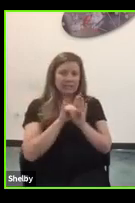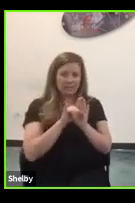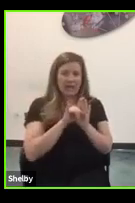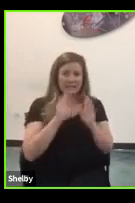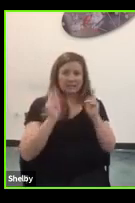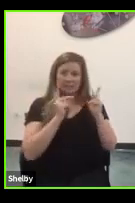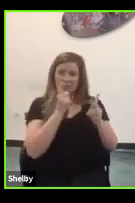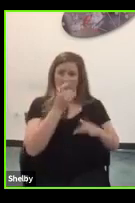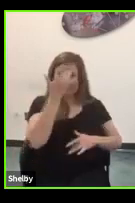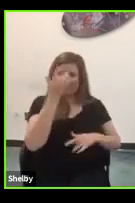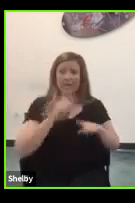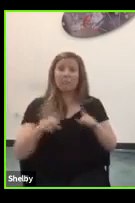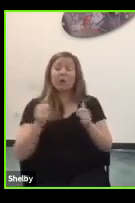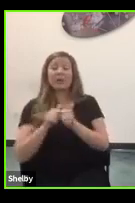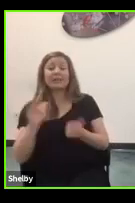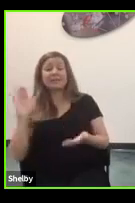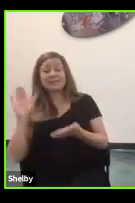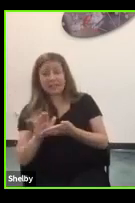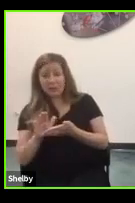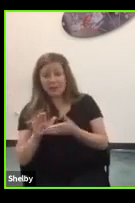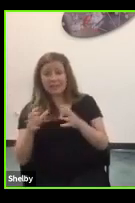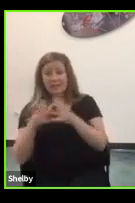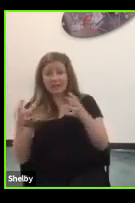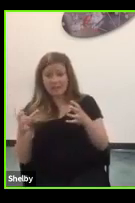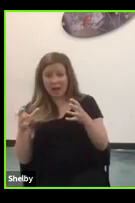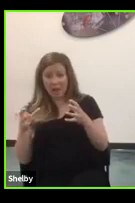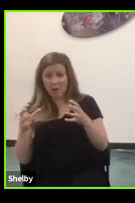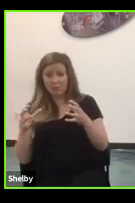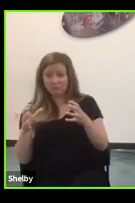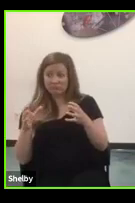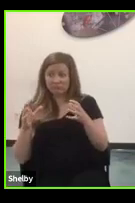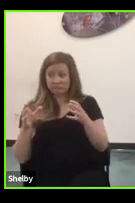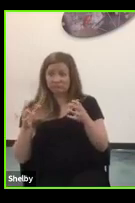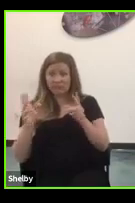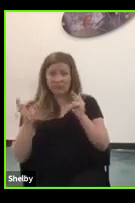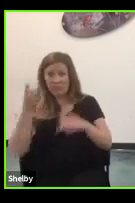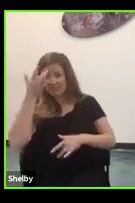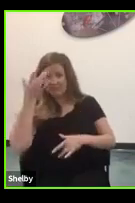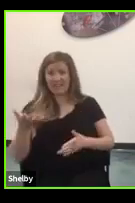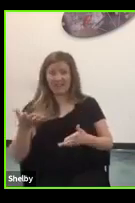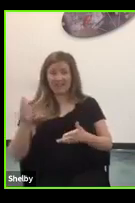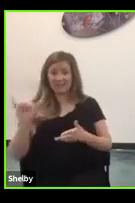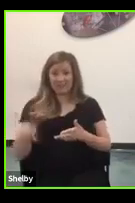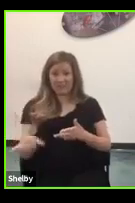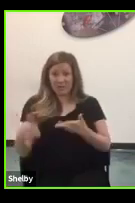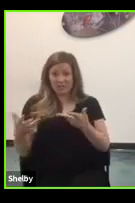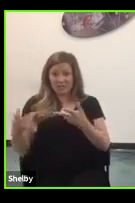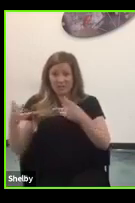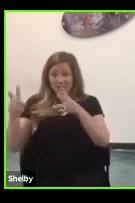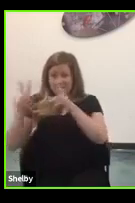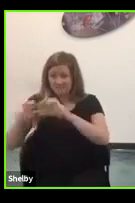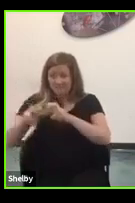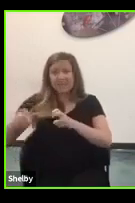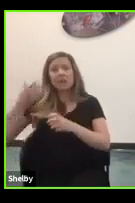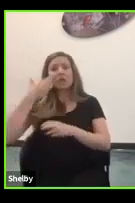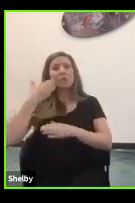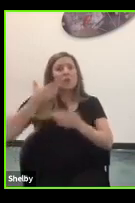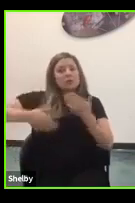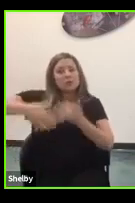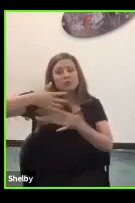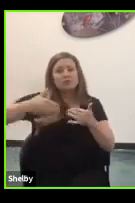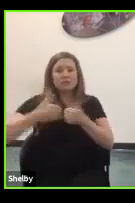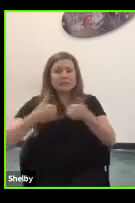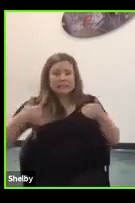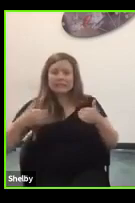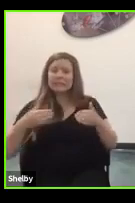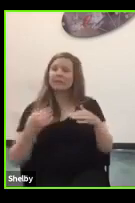terms of decreasing the amount of cases, the mitigation efforts is our main tool in the toolbox. The social distancing, the